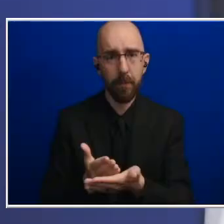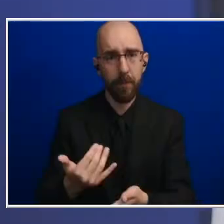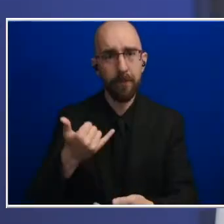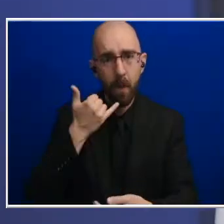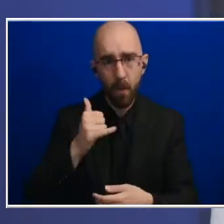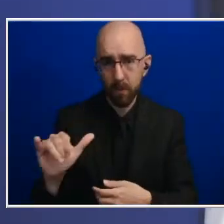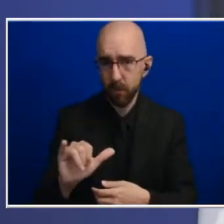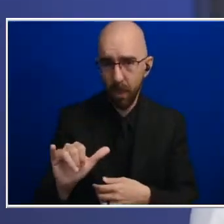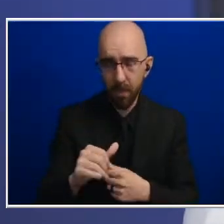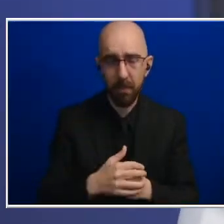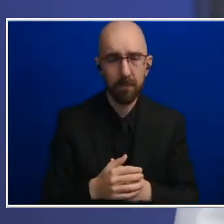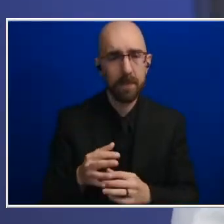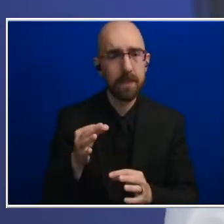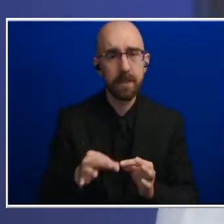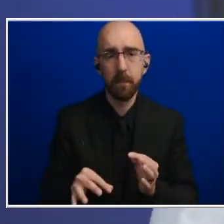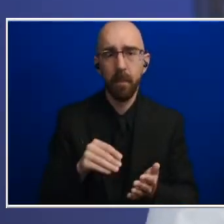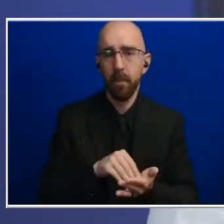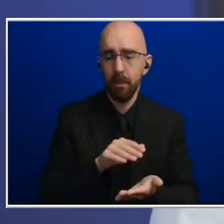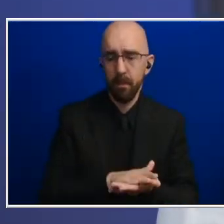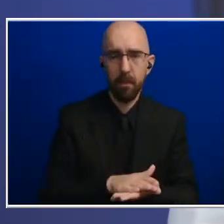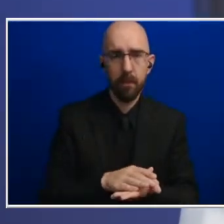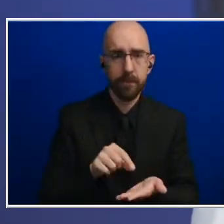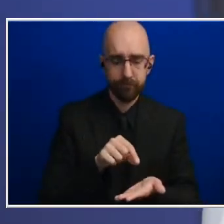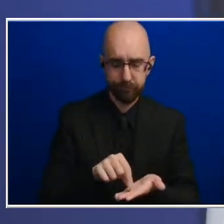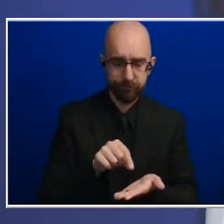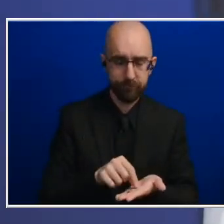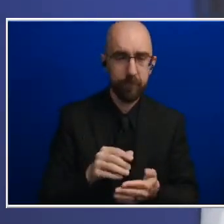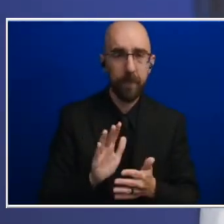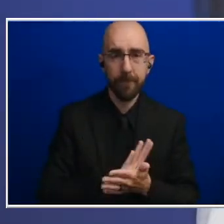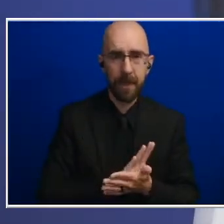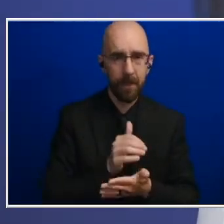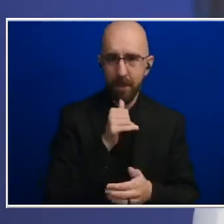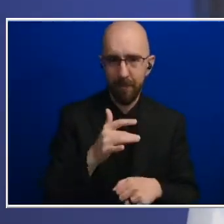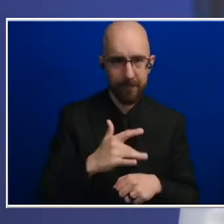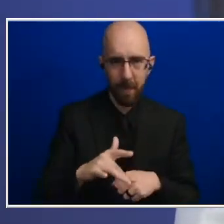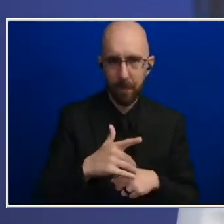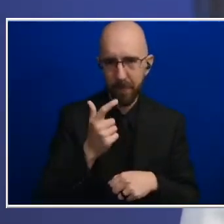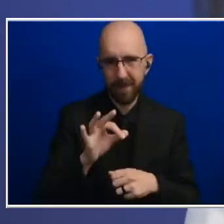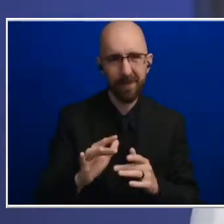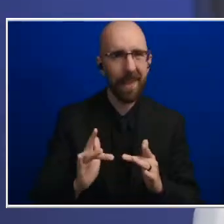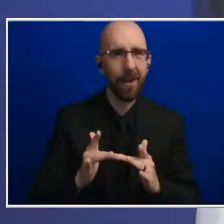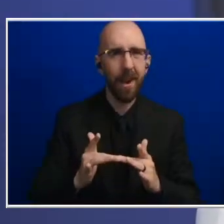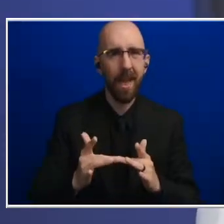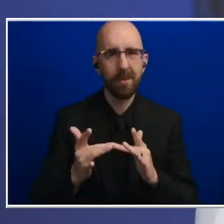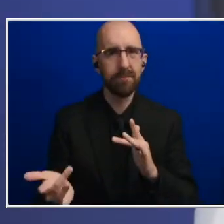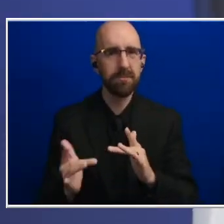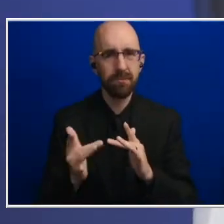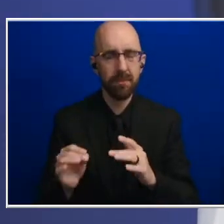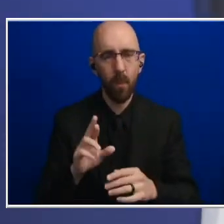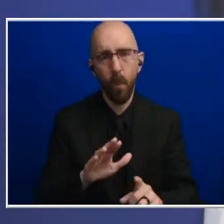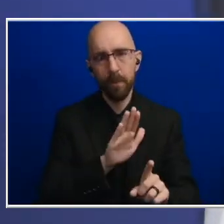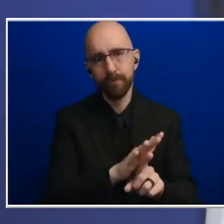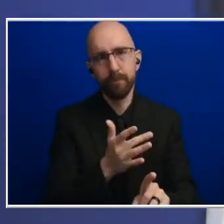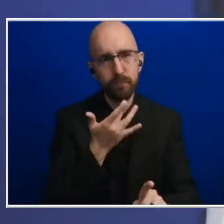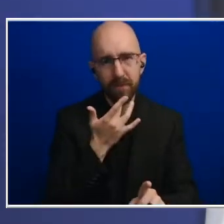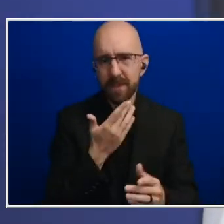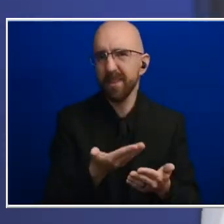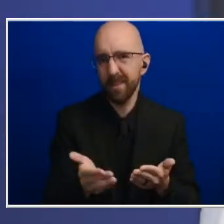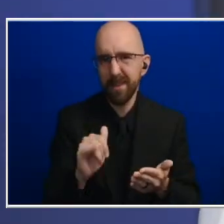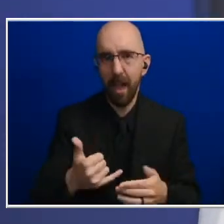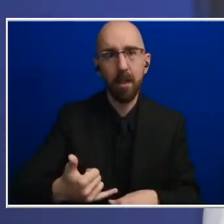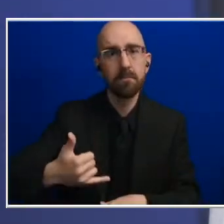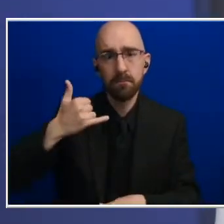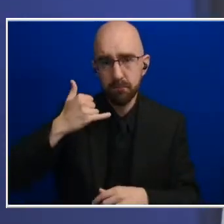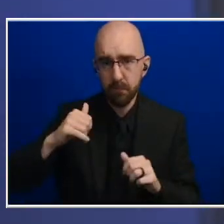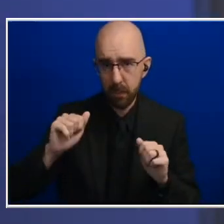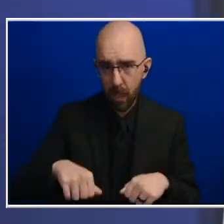simple documentation that just says video was not available due to internet connectivity or patient preference or things like that. So that has opened up some